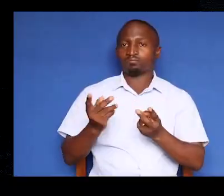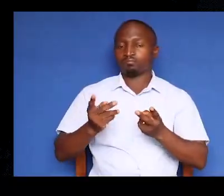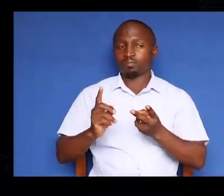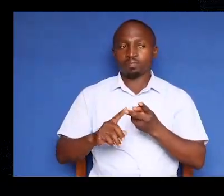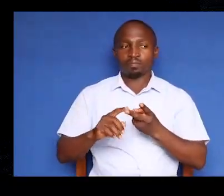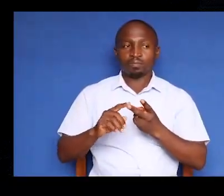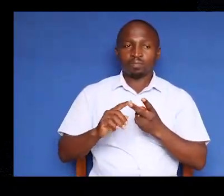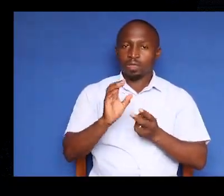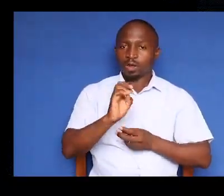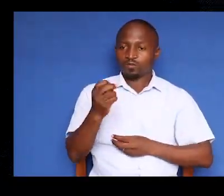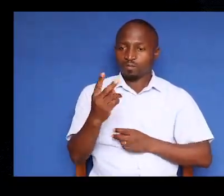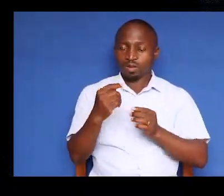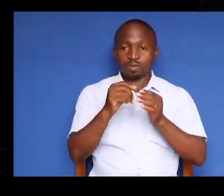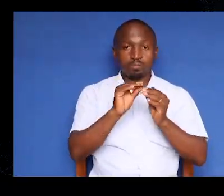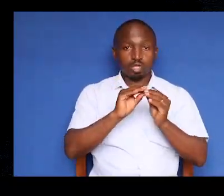2,000 minus